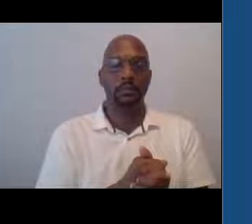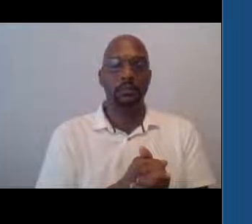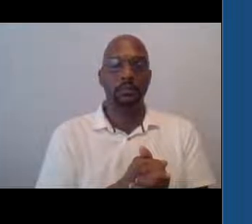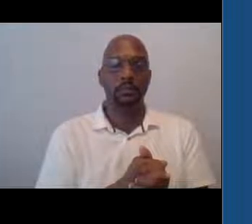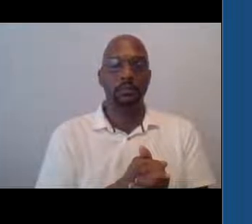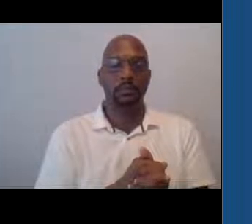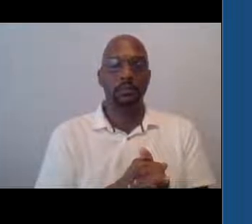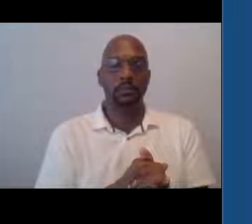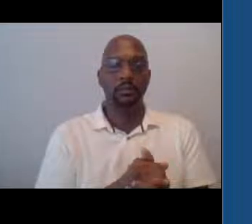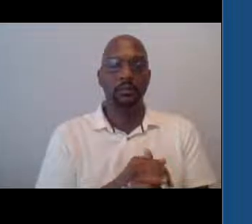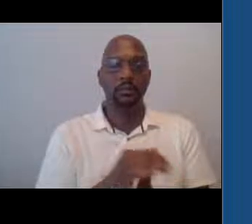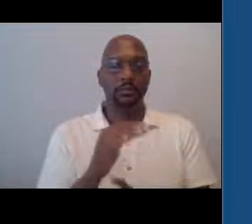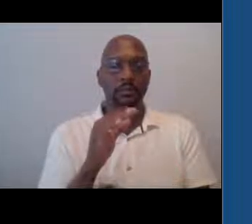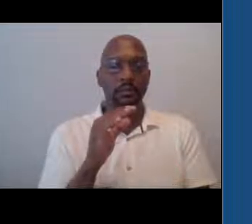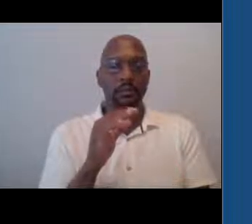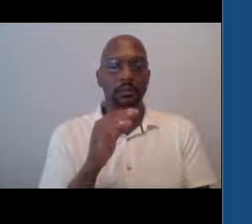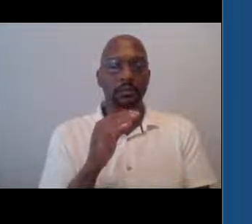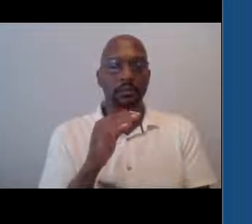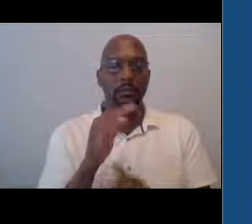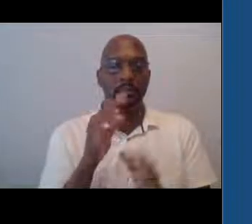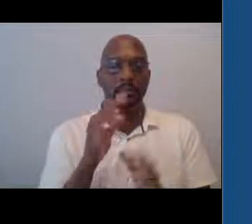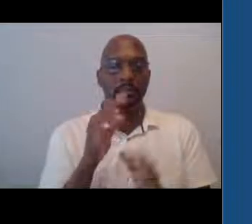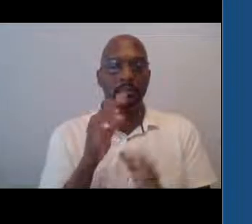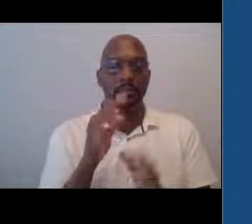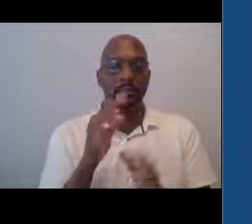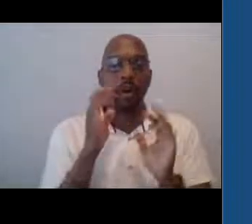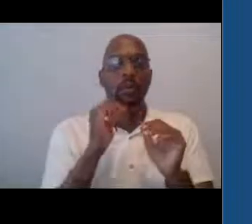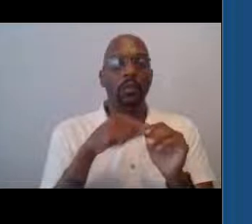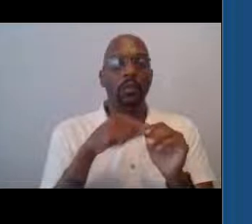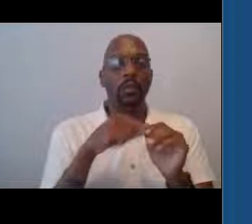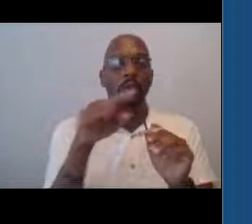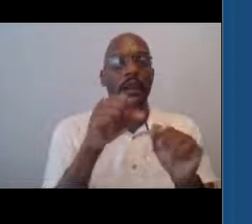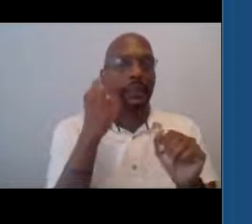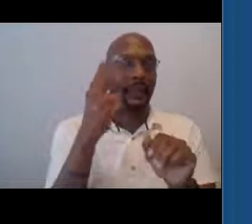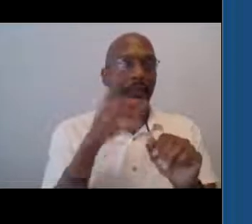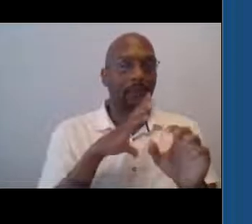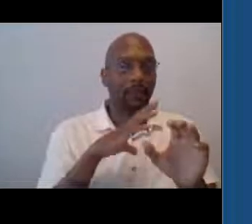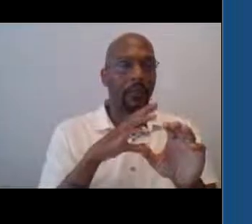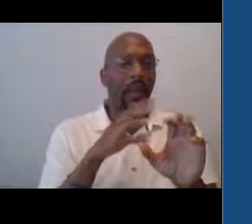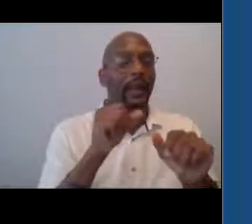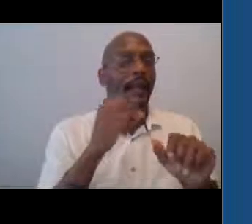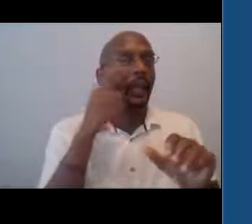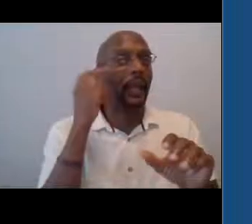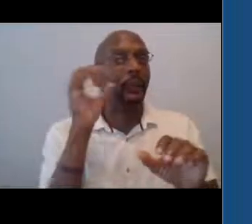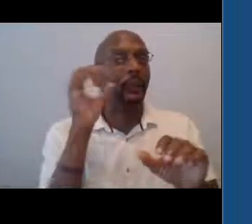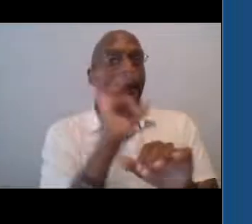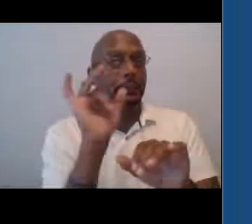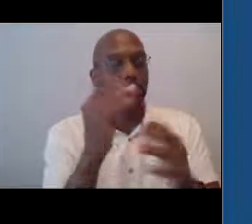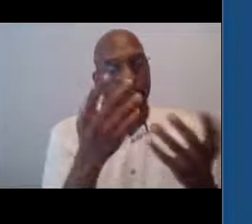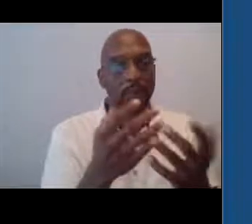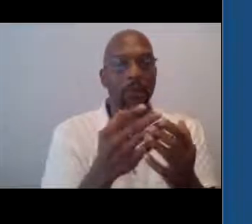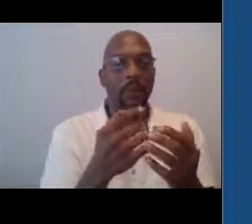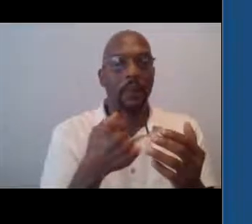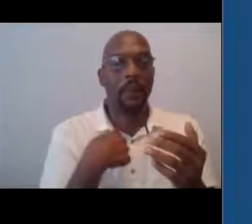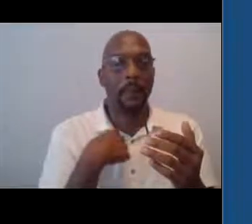Chair Eager, hopefully everybody can see me and hear me as well. I am